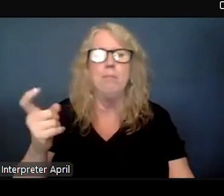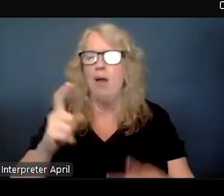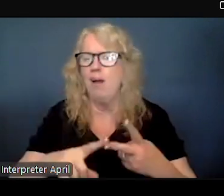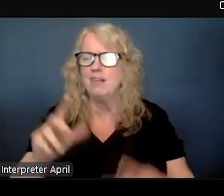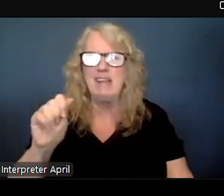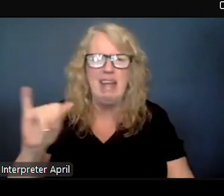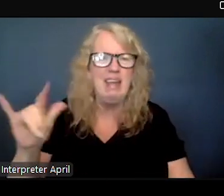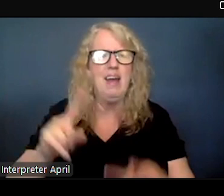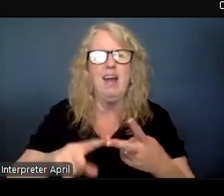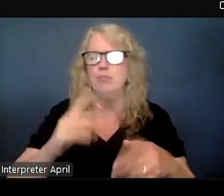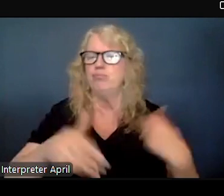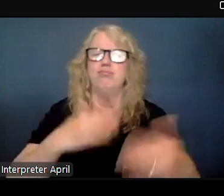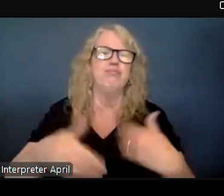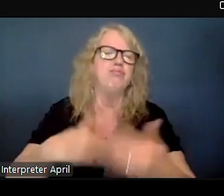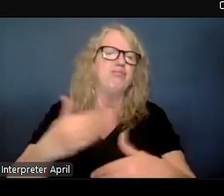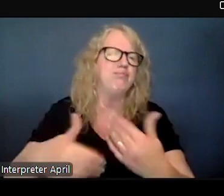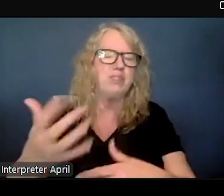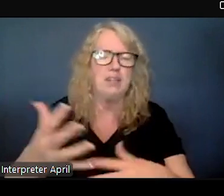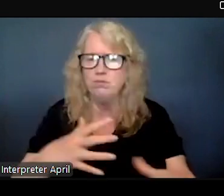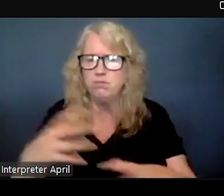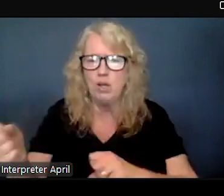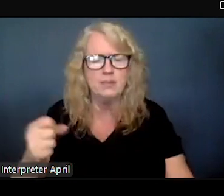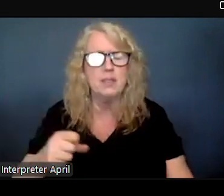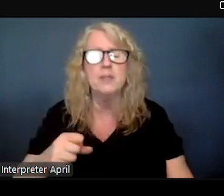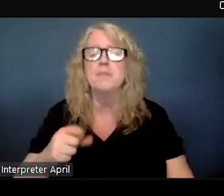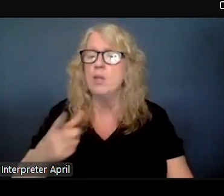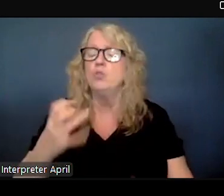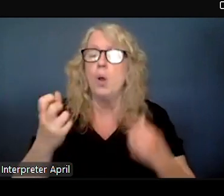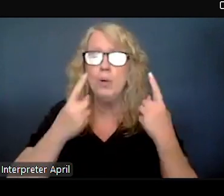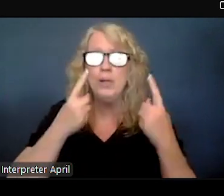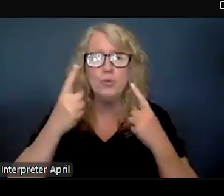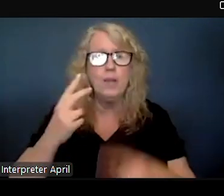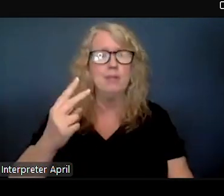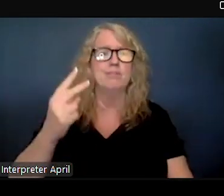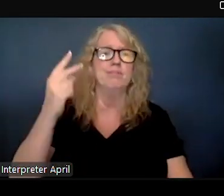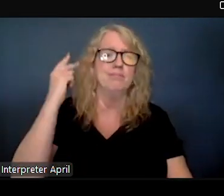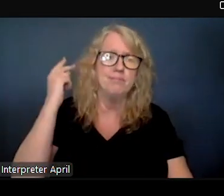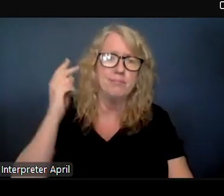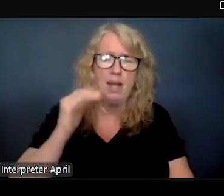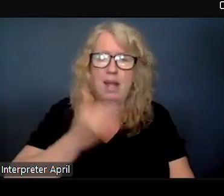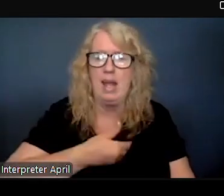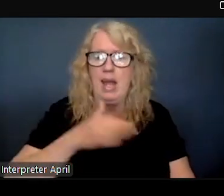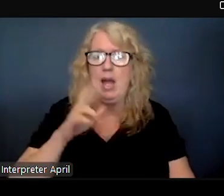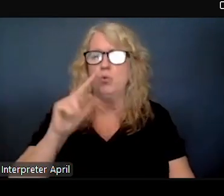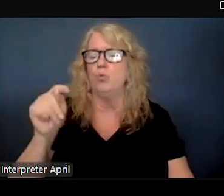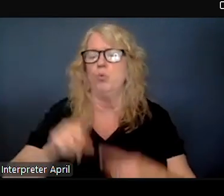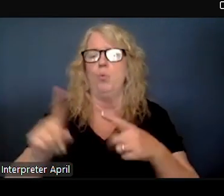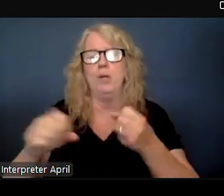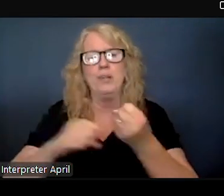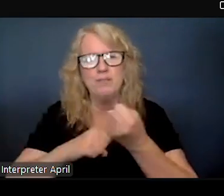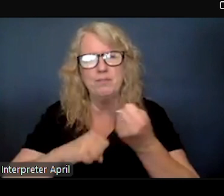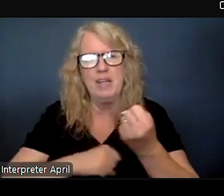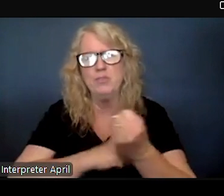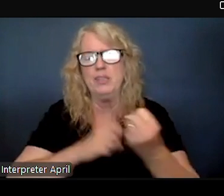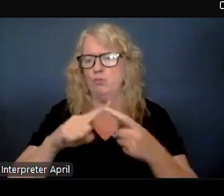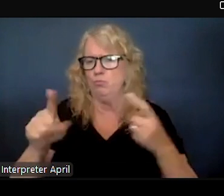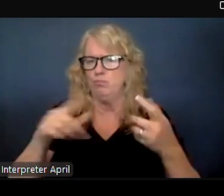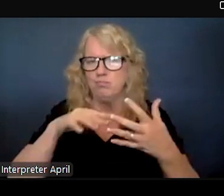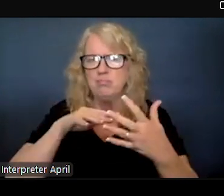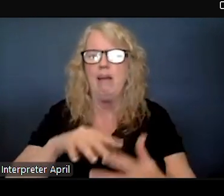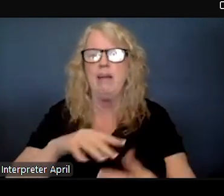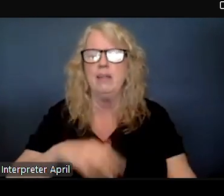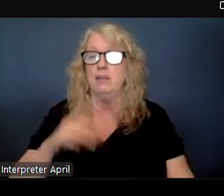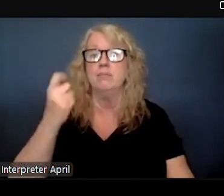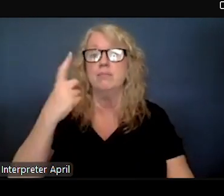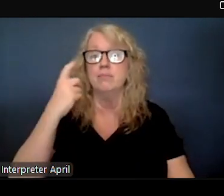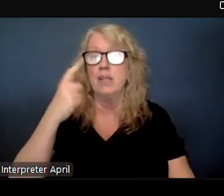technology is moving forward. But I think important for us to think a little bit back to our roots of where some of these foundational studies were happening. This